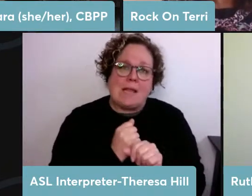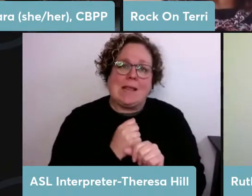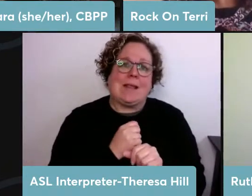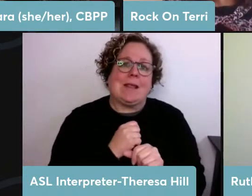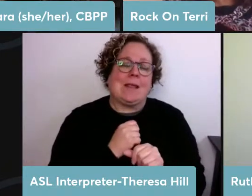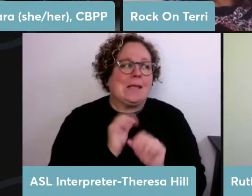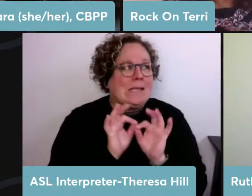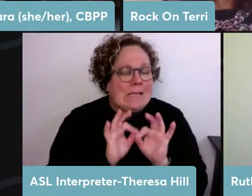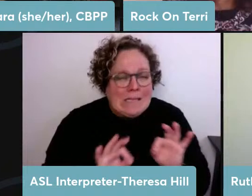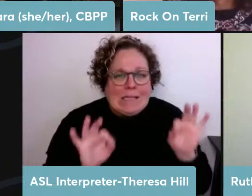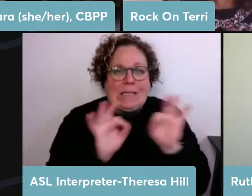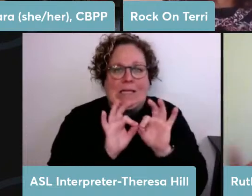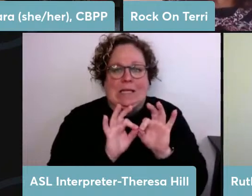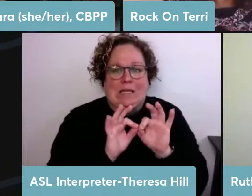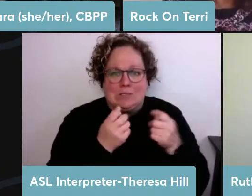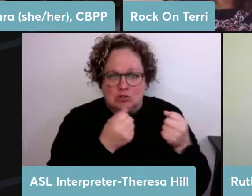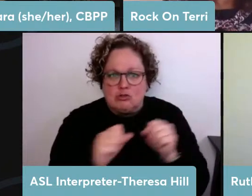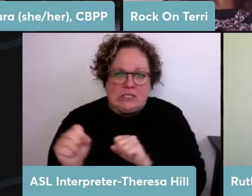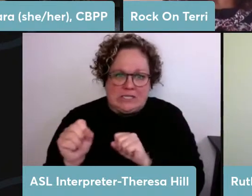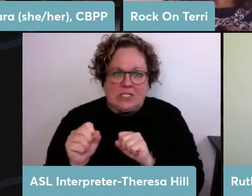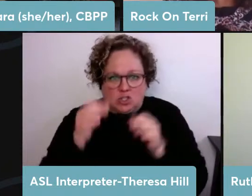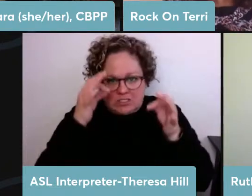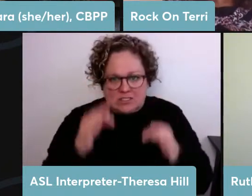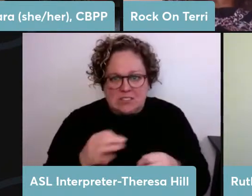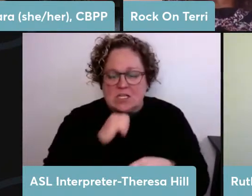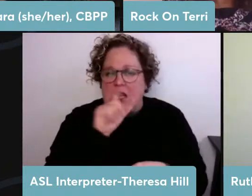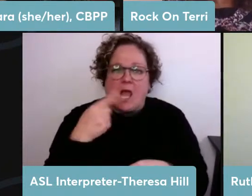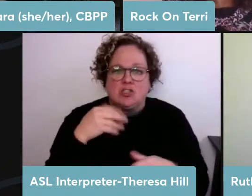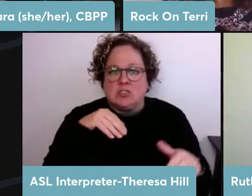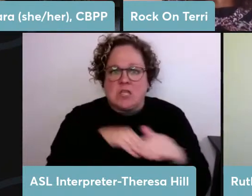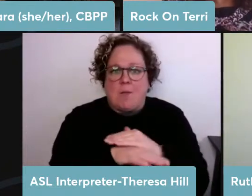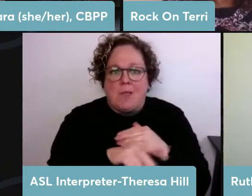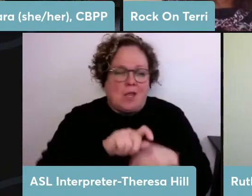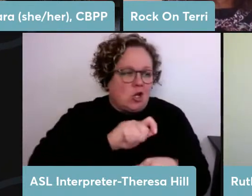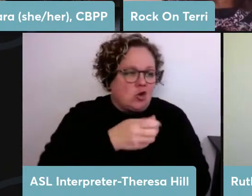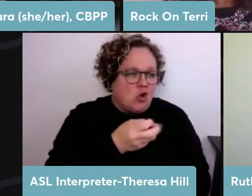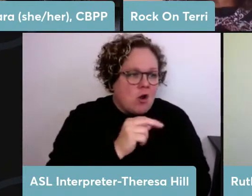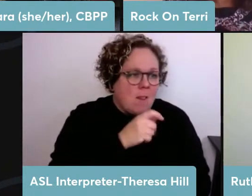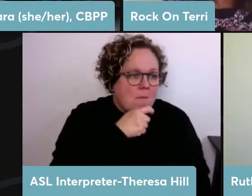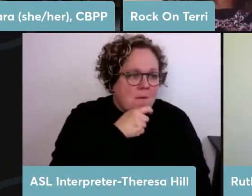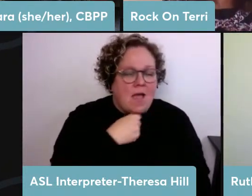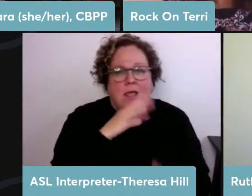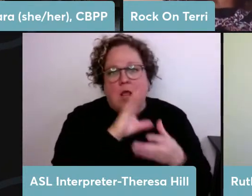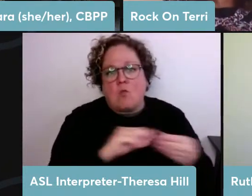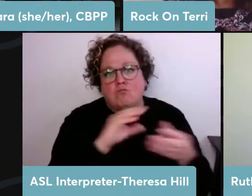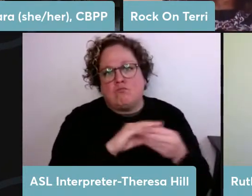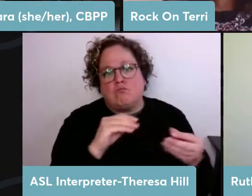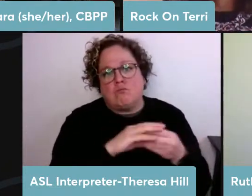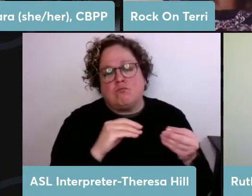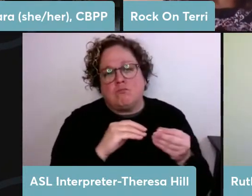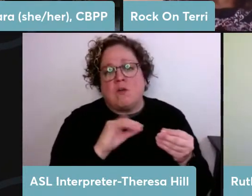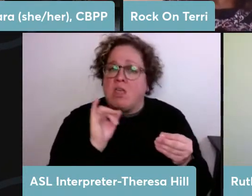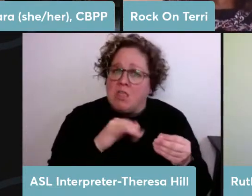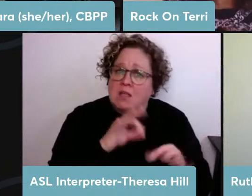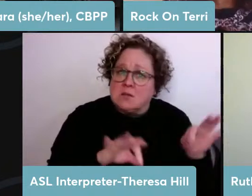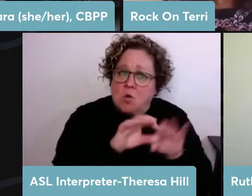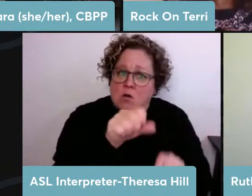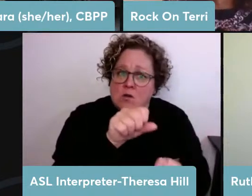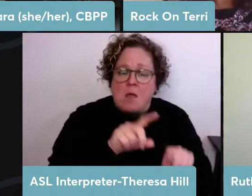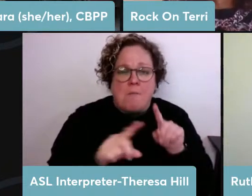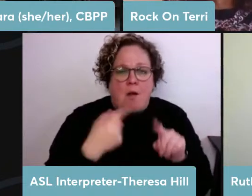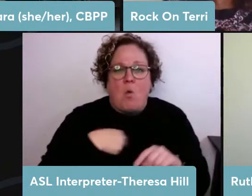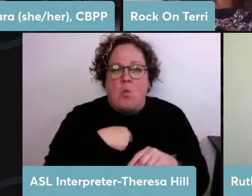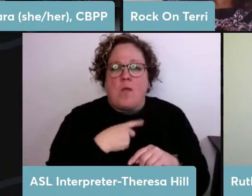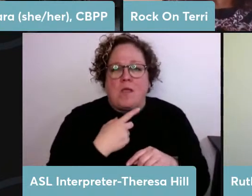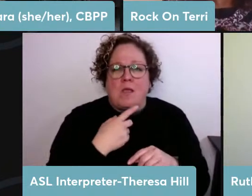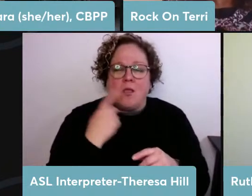not just come in and, you know, turn on the mic and tell your story. That is important. But we regularly do about